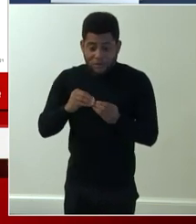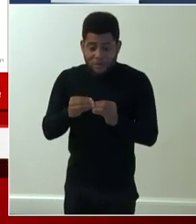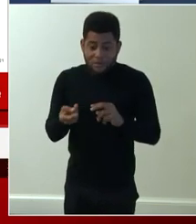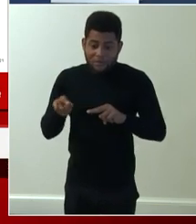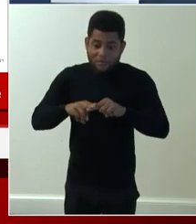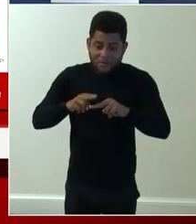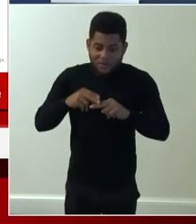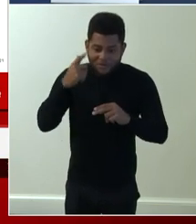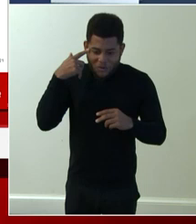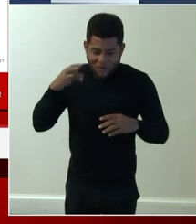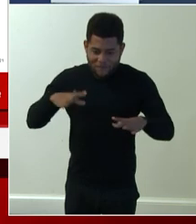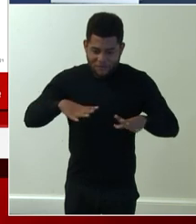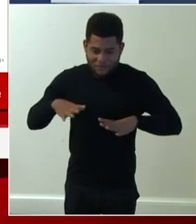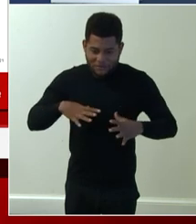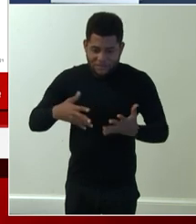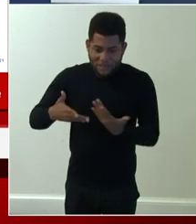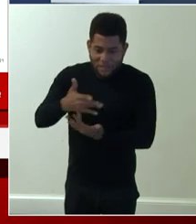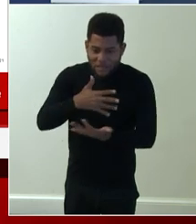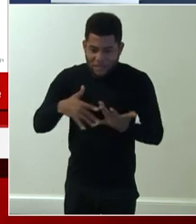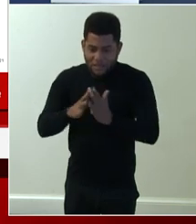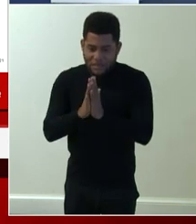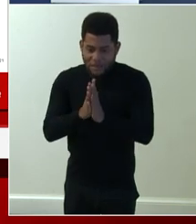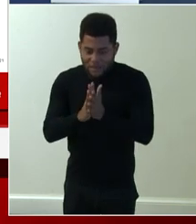Omicron, to increase in the coming weeks.